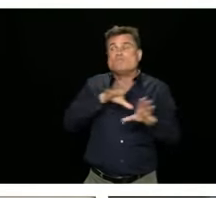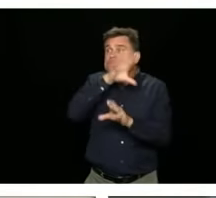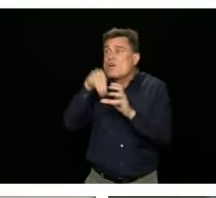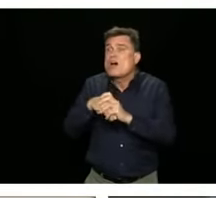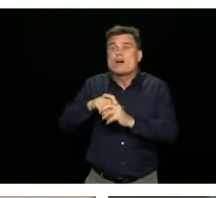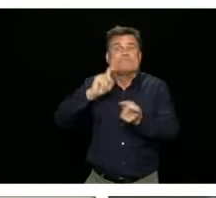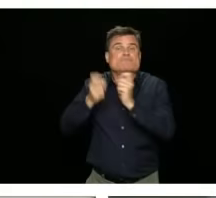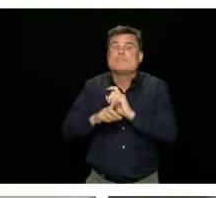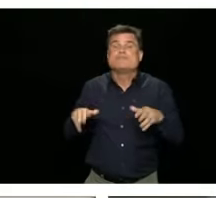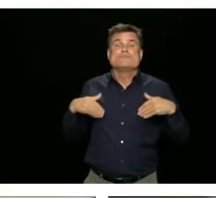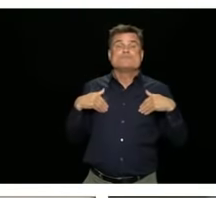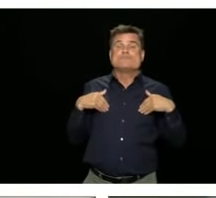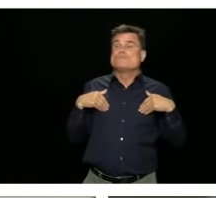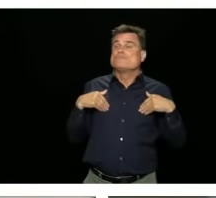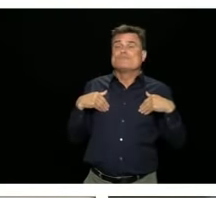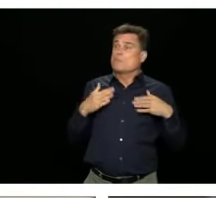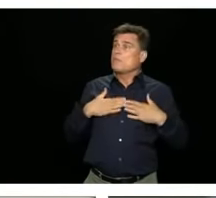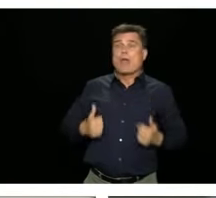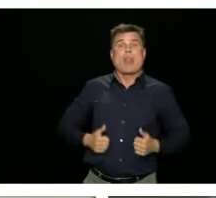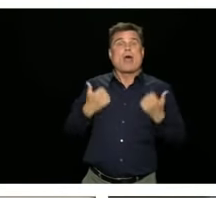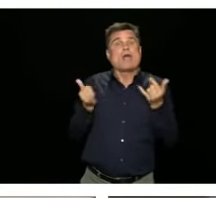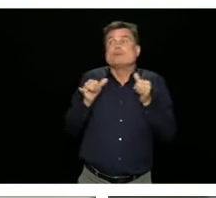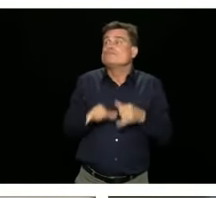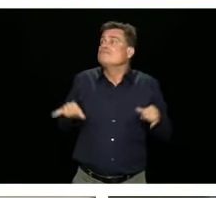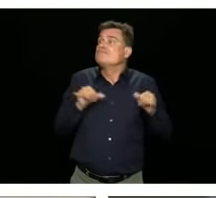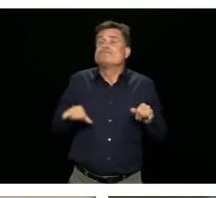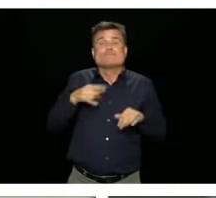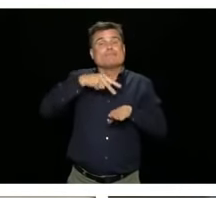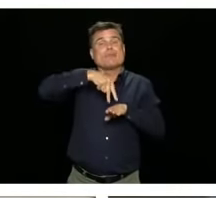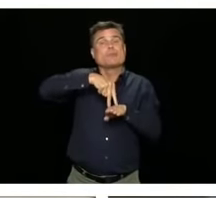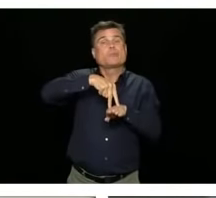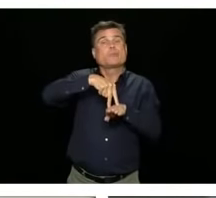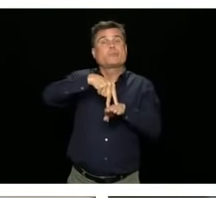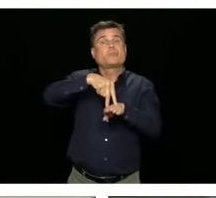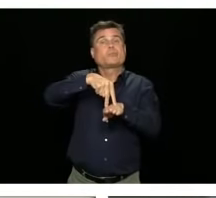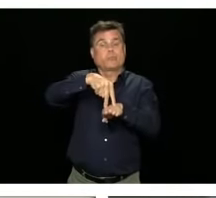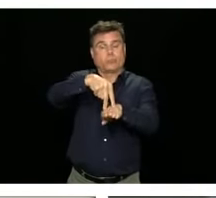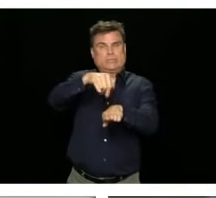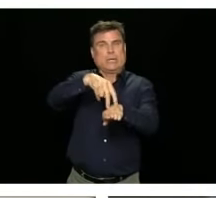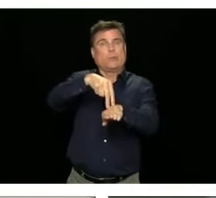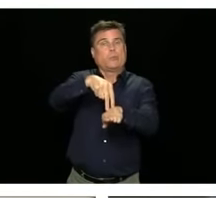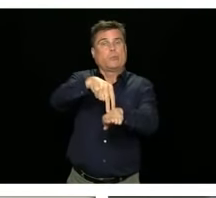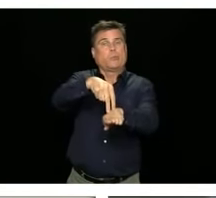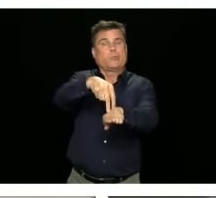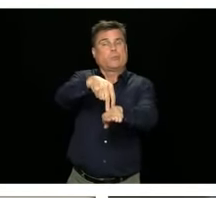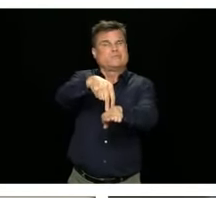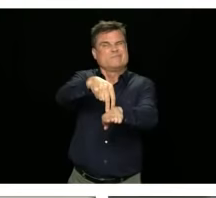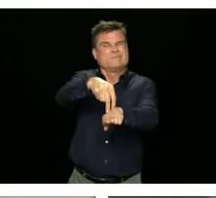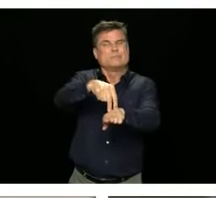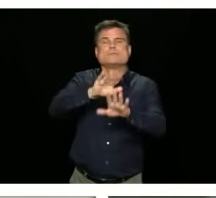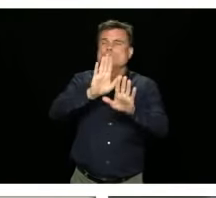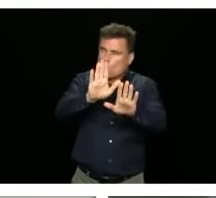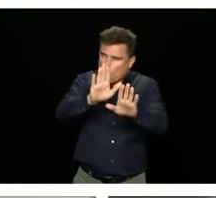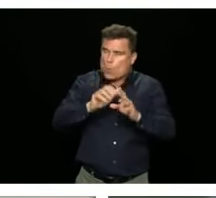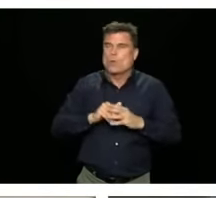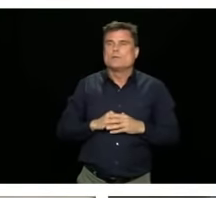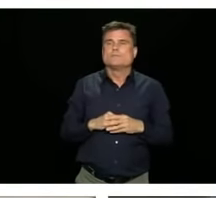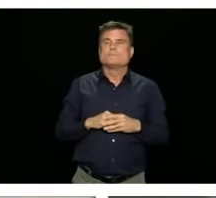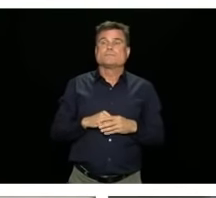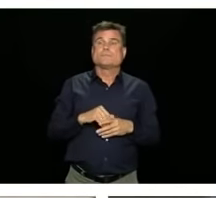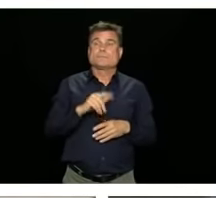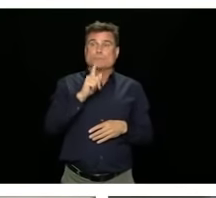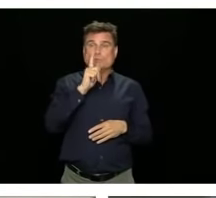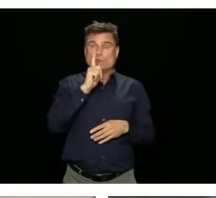anti-racist is obviously the person on the walkway who is walking faster than the speed of the walkway, but the